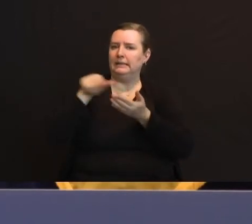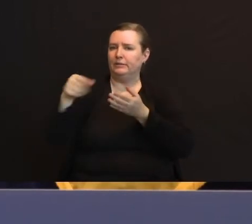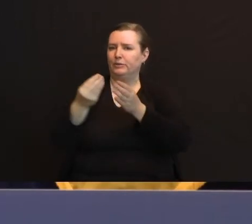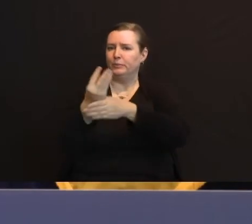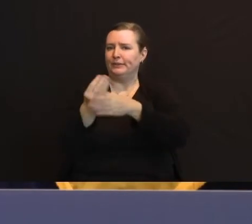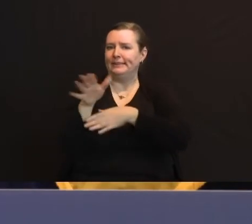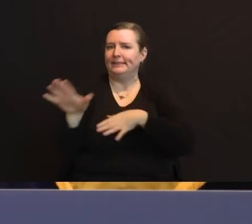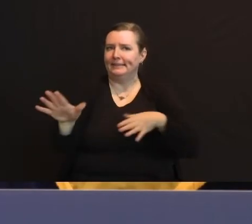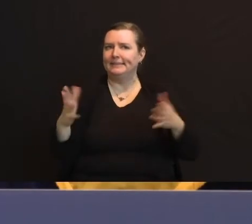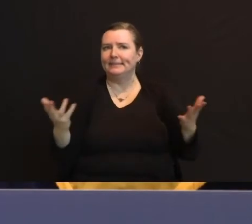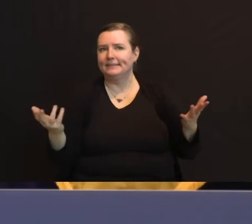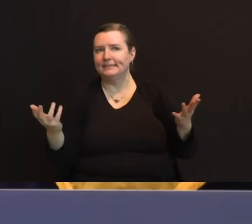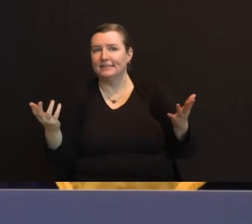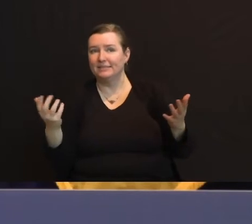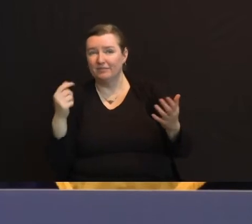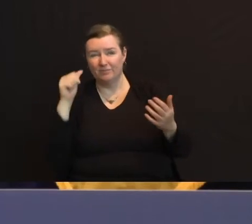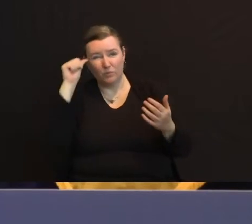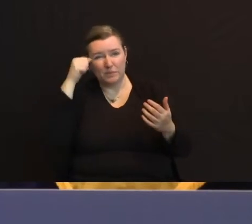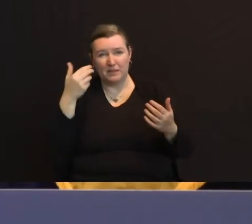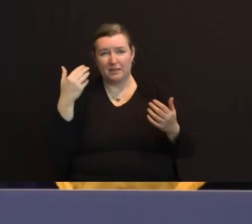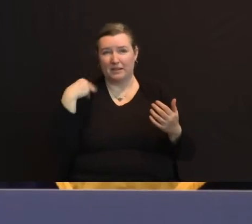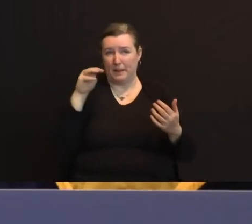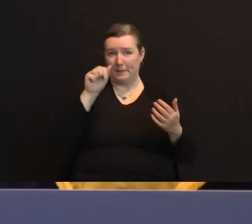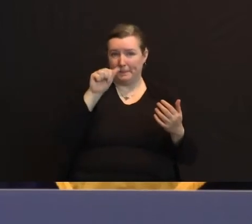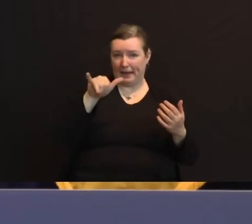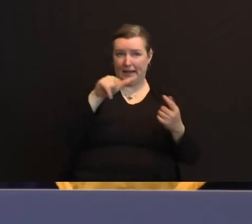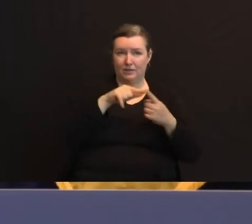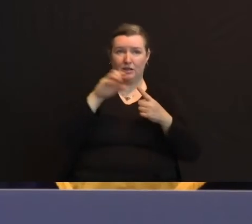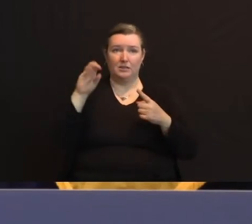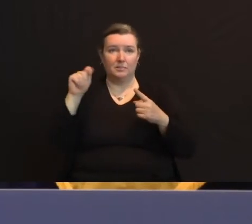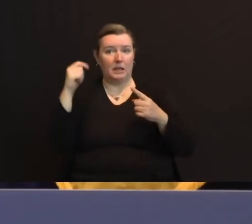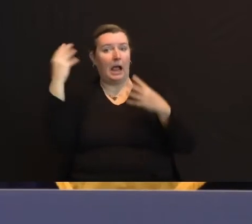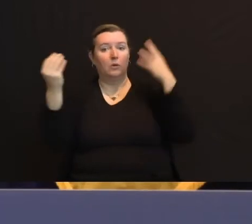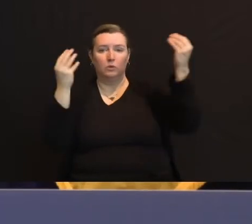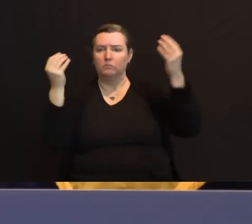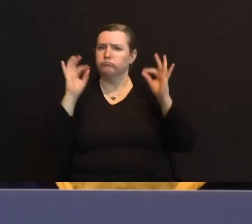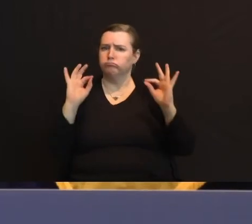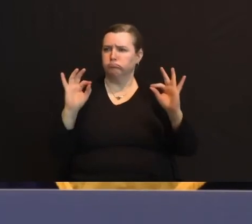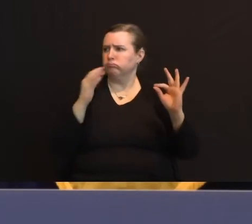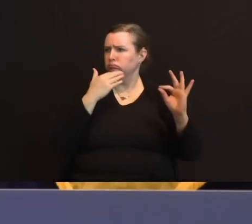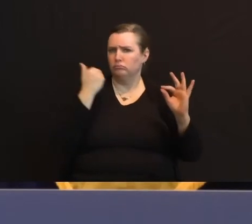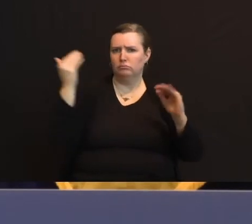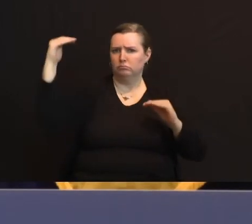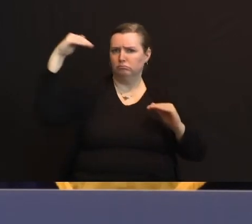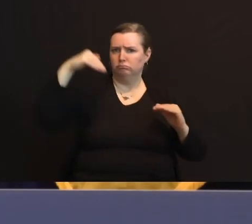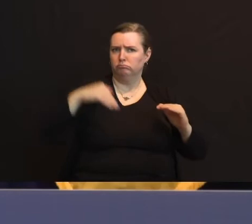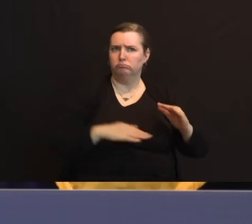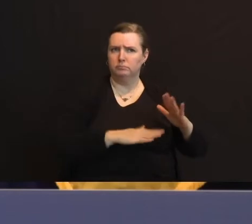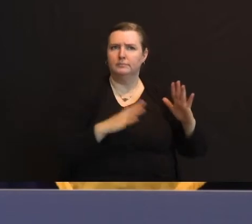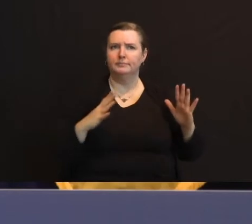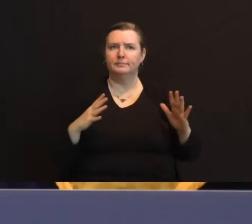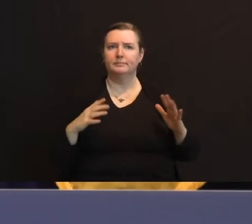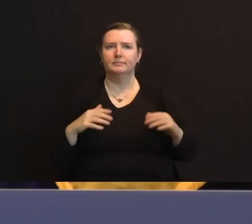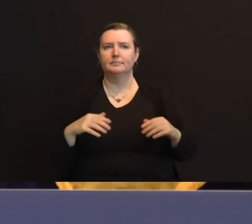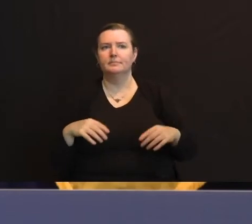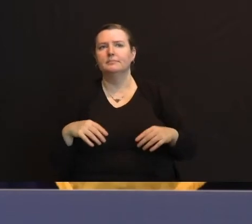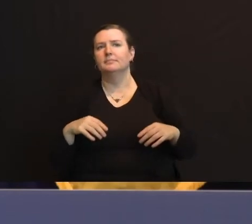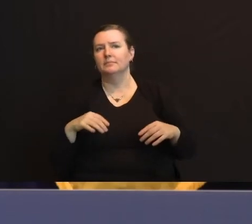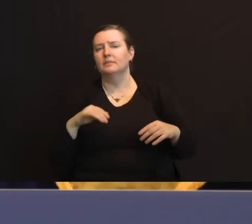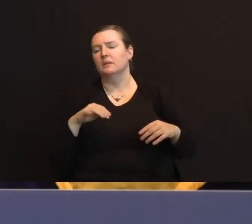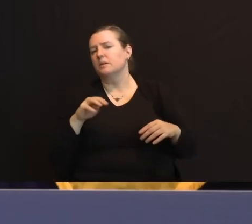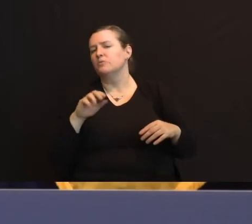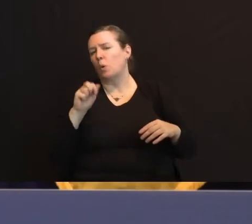from May through October. We're in a different place, a far different and far better place. Probably